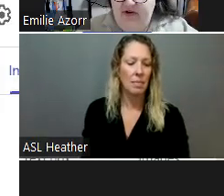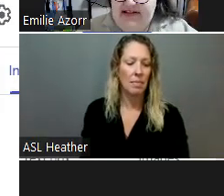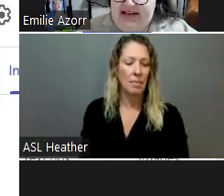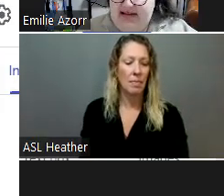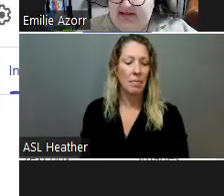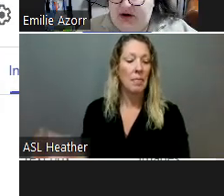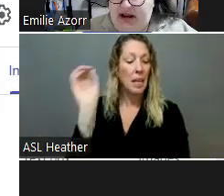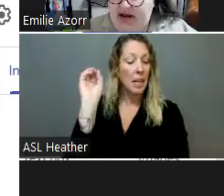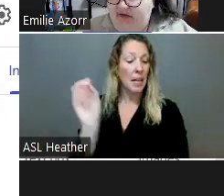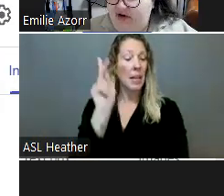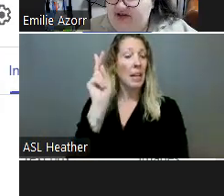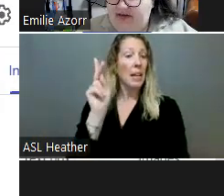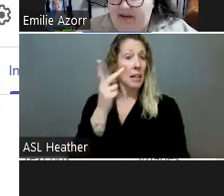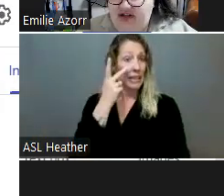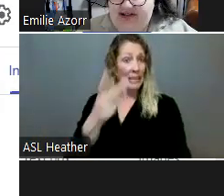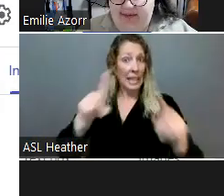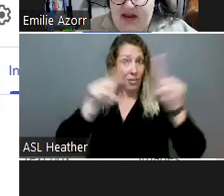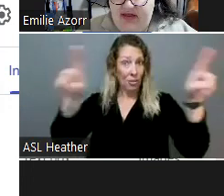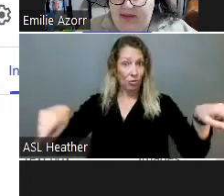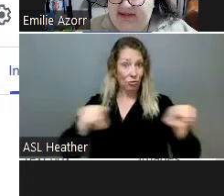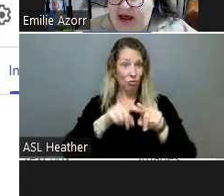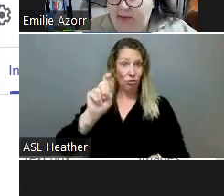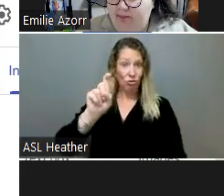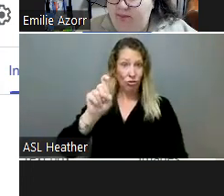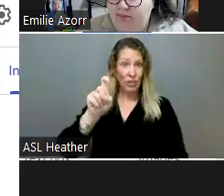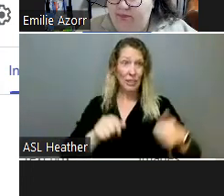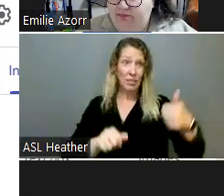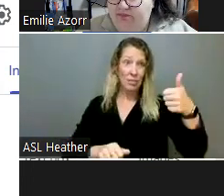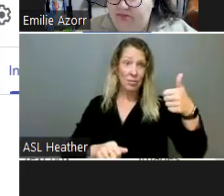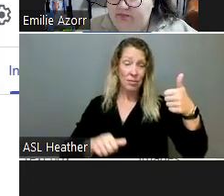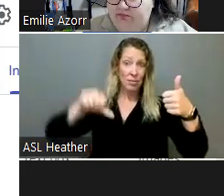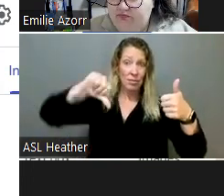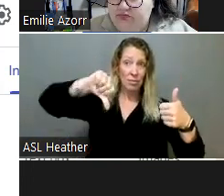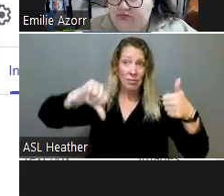And can folks see the screen? If folks can maybe just give me a thumbs up.